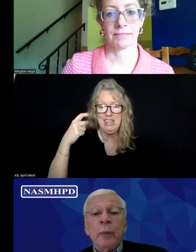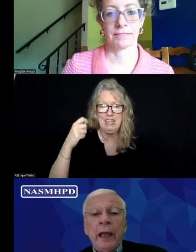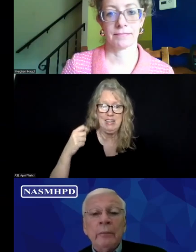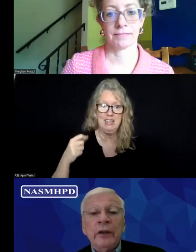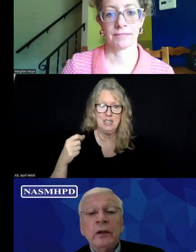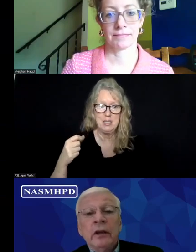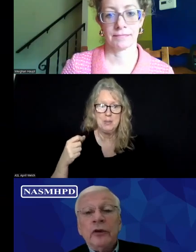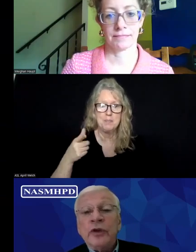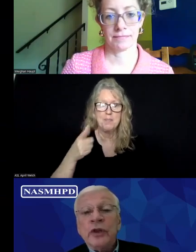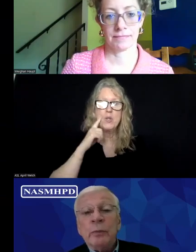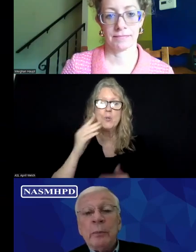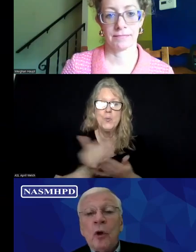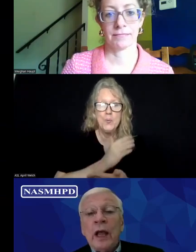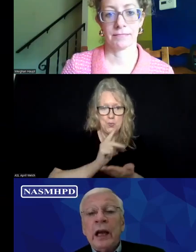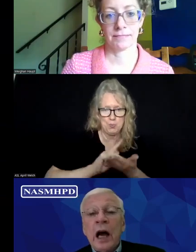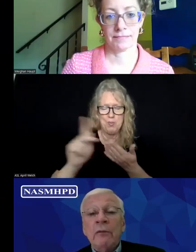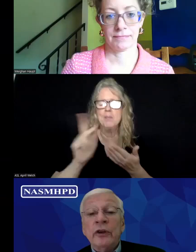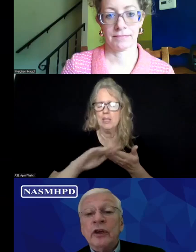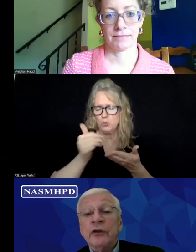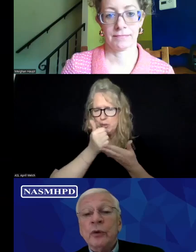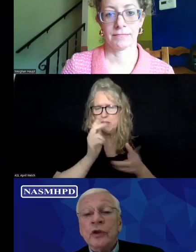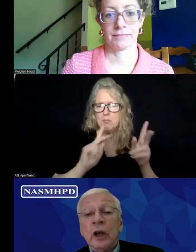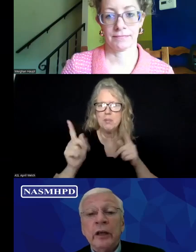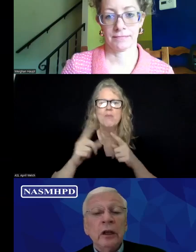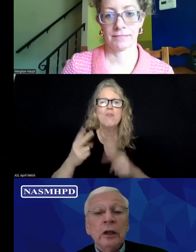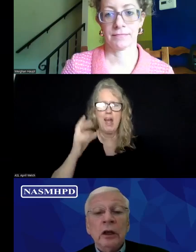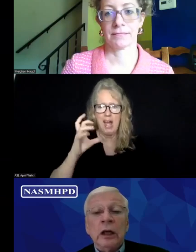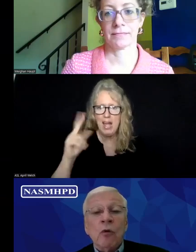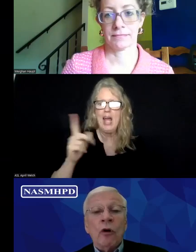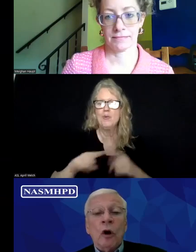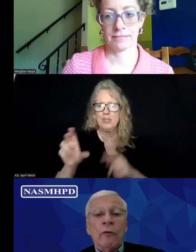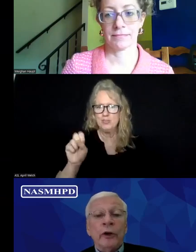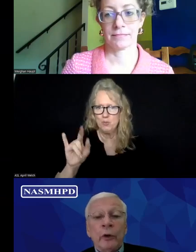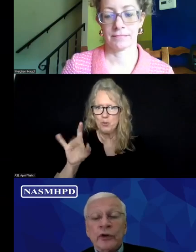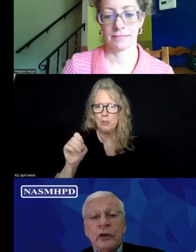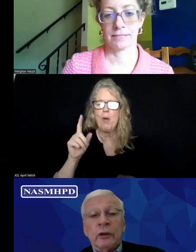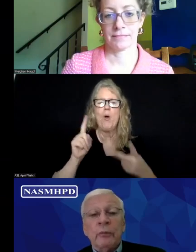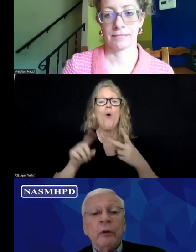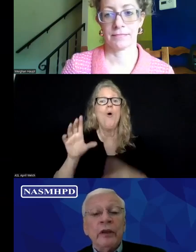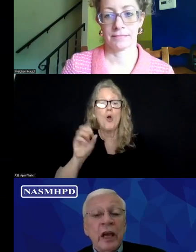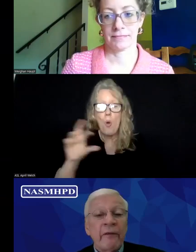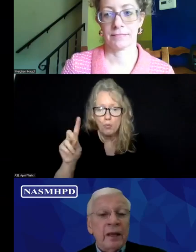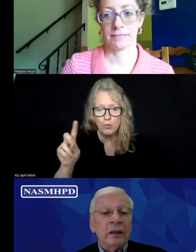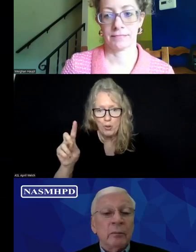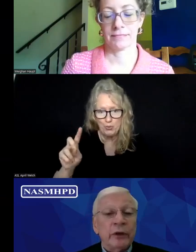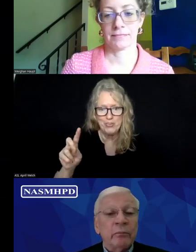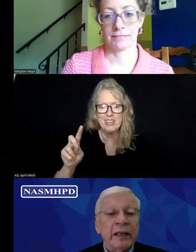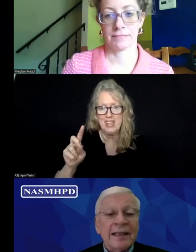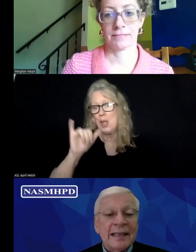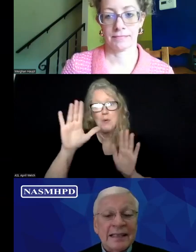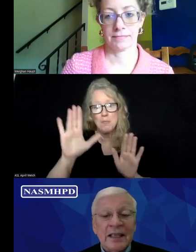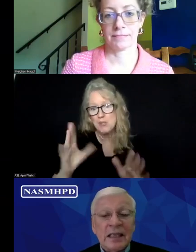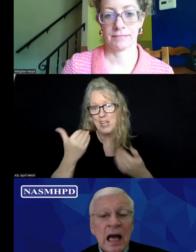a new payment to assist people at high risk of suicide or overdose. It would be great to have that,